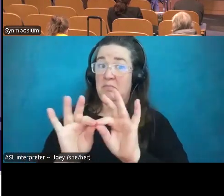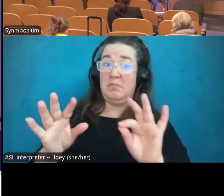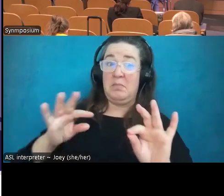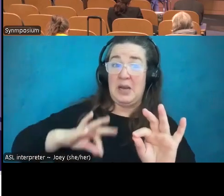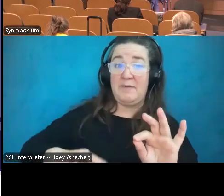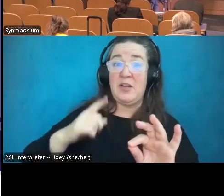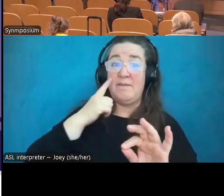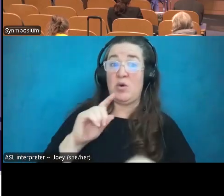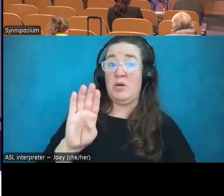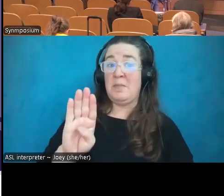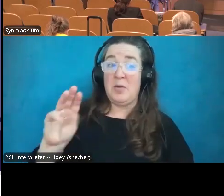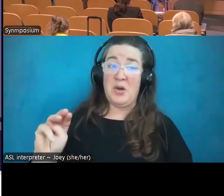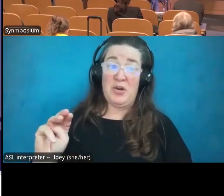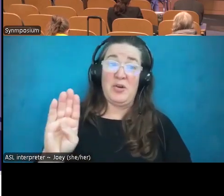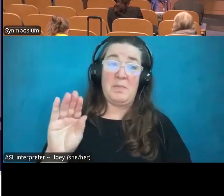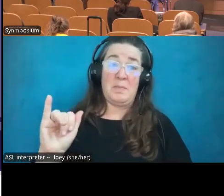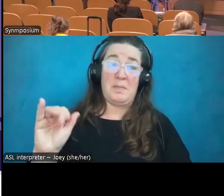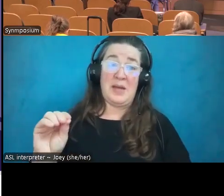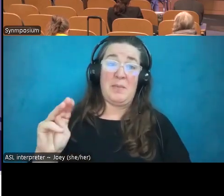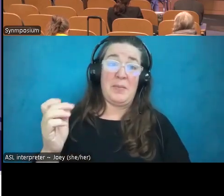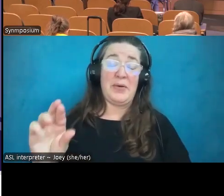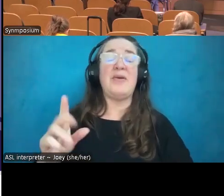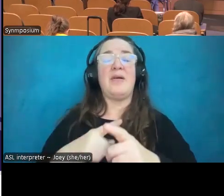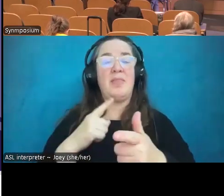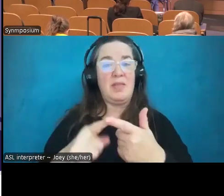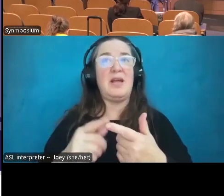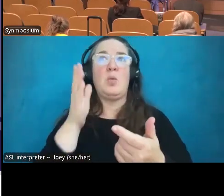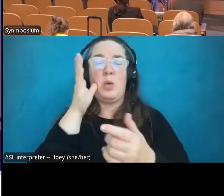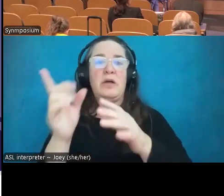it more in clinical care, but not available yet.